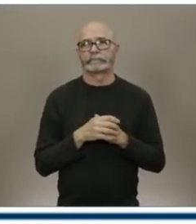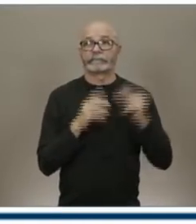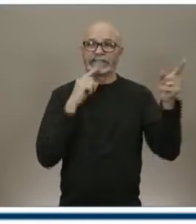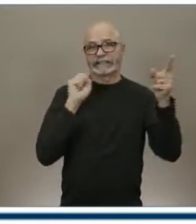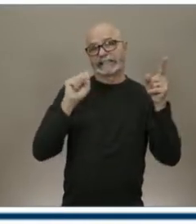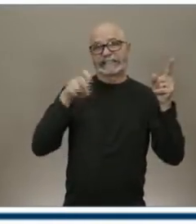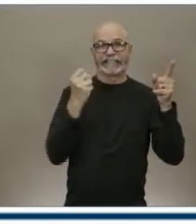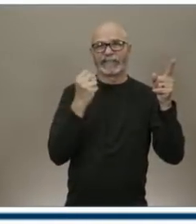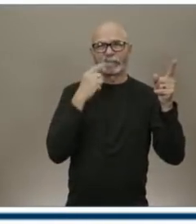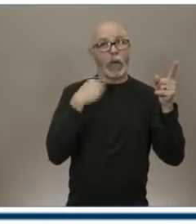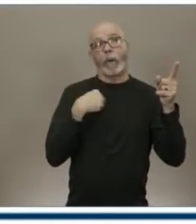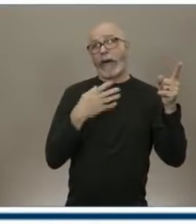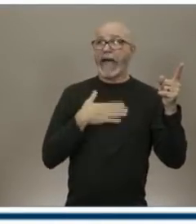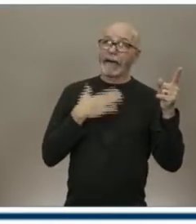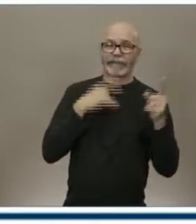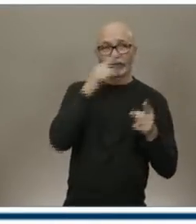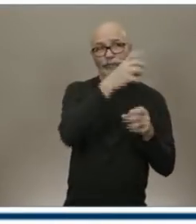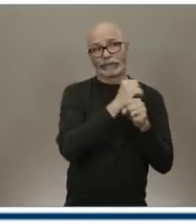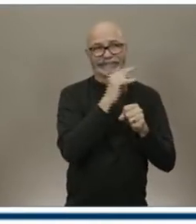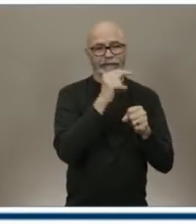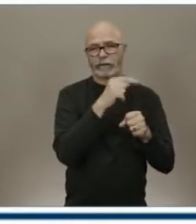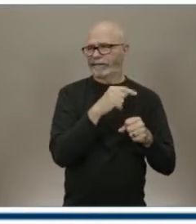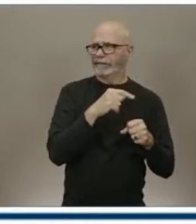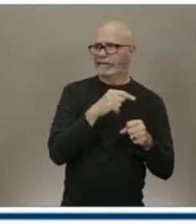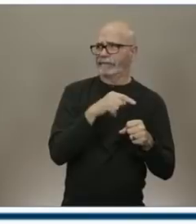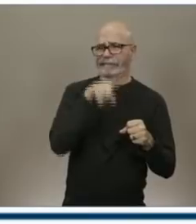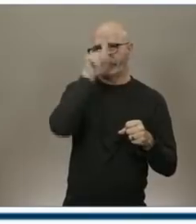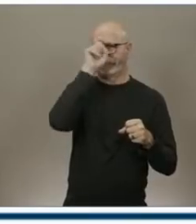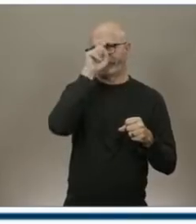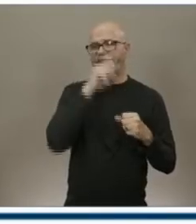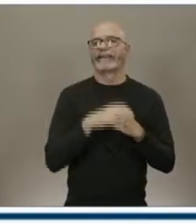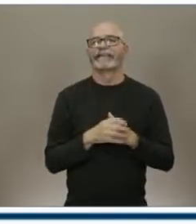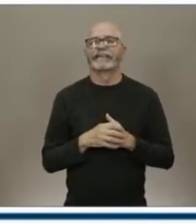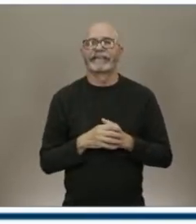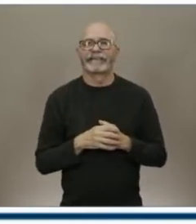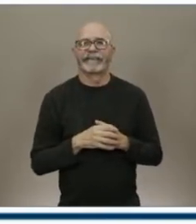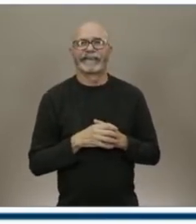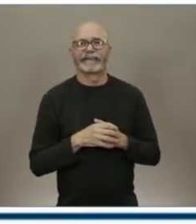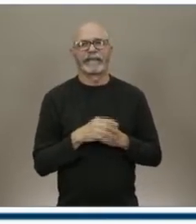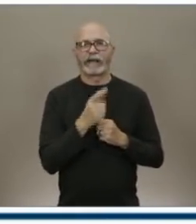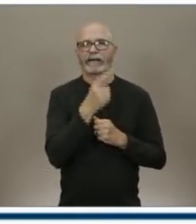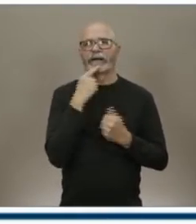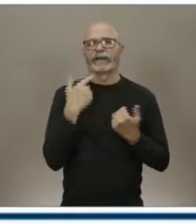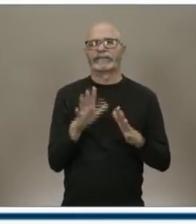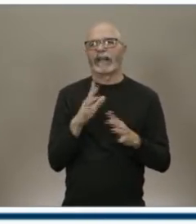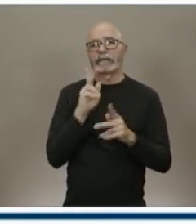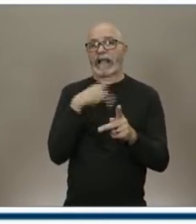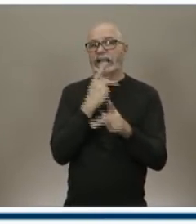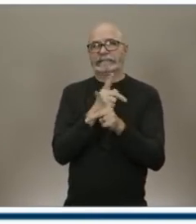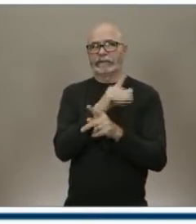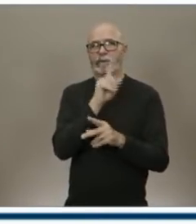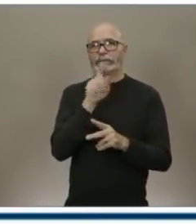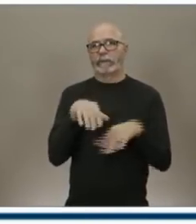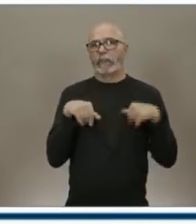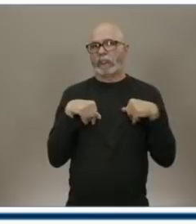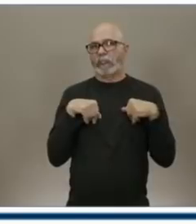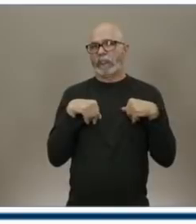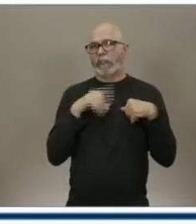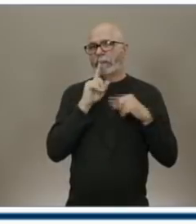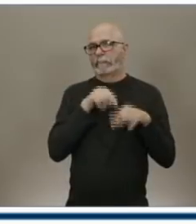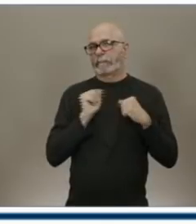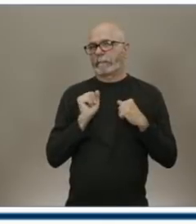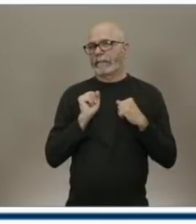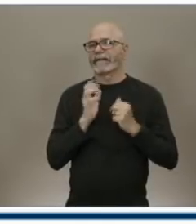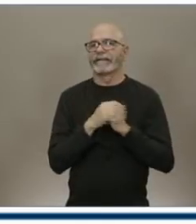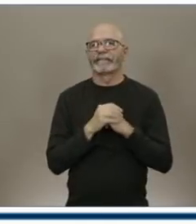Next, we'll go to Elizabeth McJeffrey from Global. Go ahead, Elizabeth. Hi there. My questions today are for Dr.